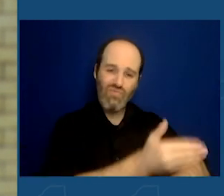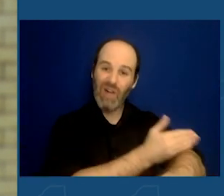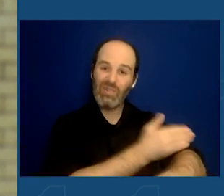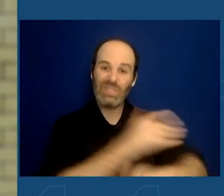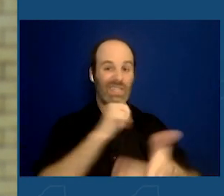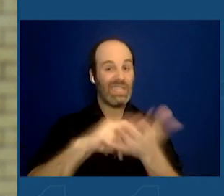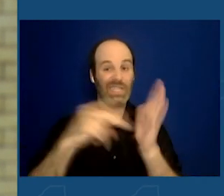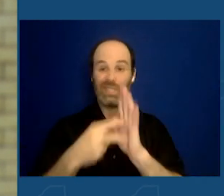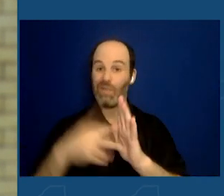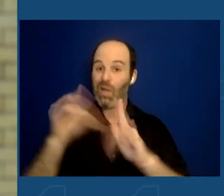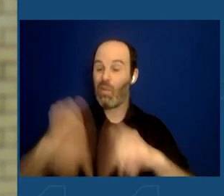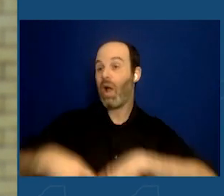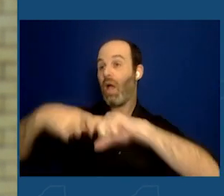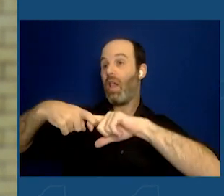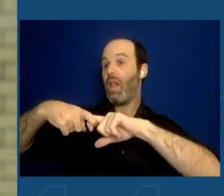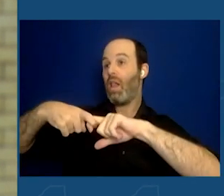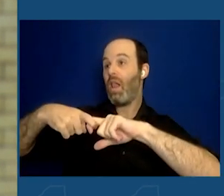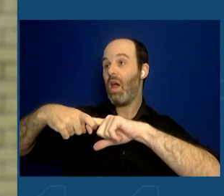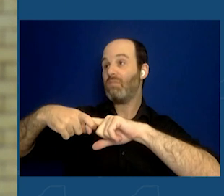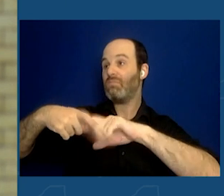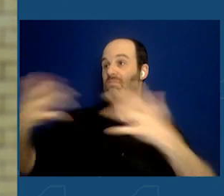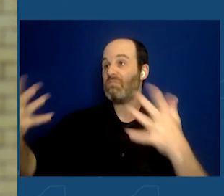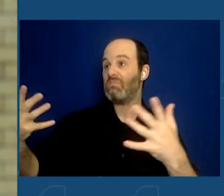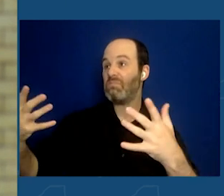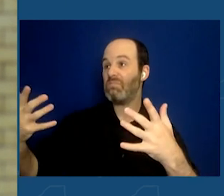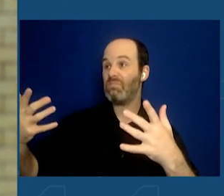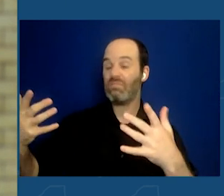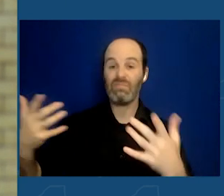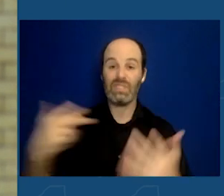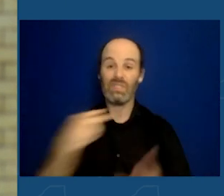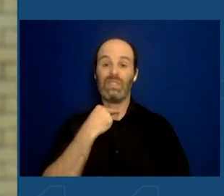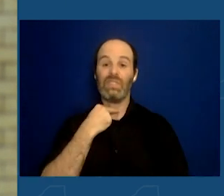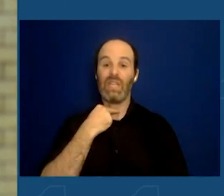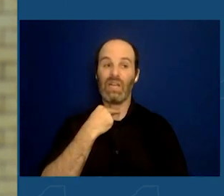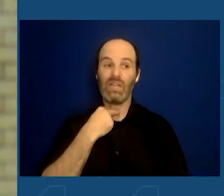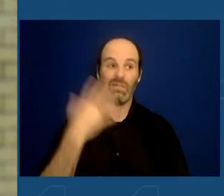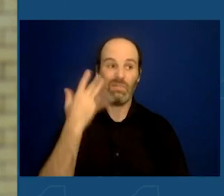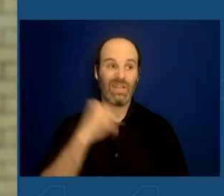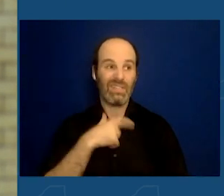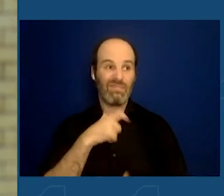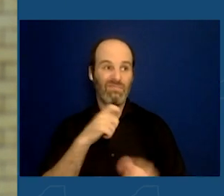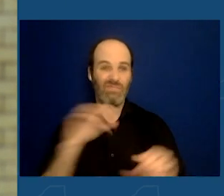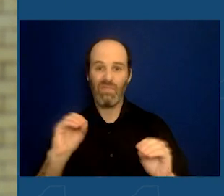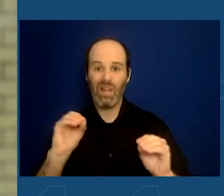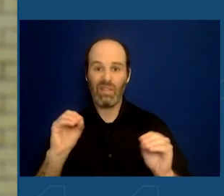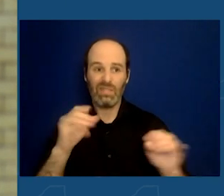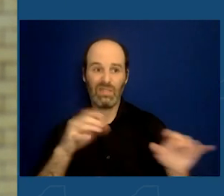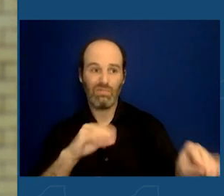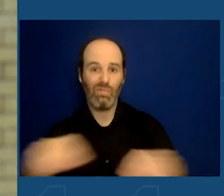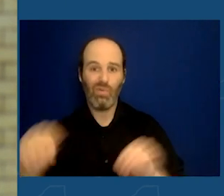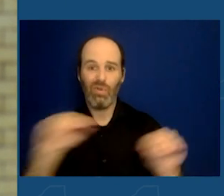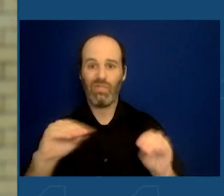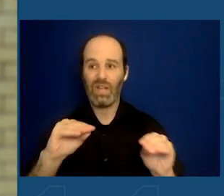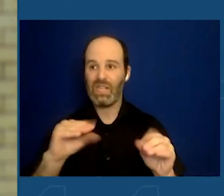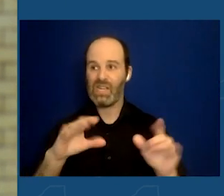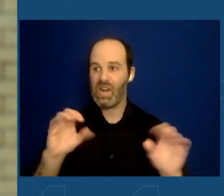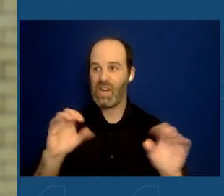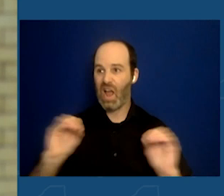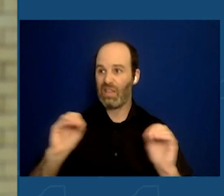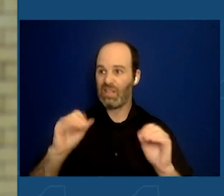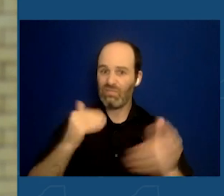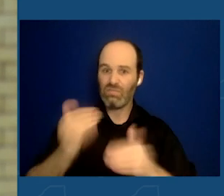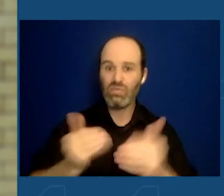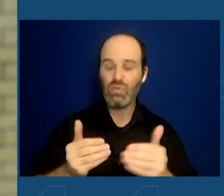freeze in time, trapped by inertia. And anyone knows how I'm